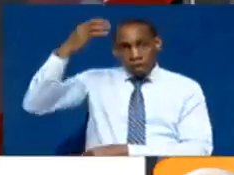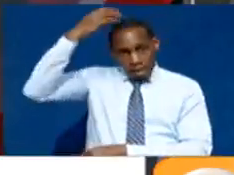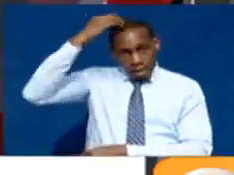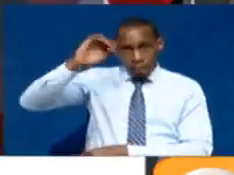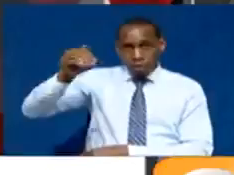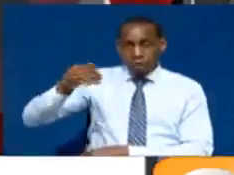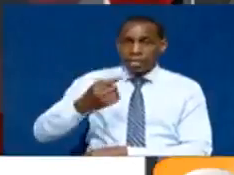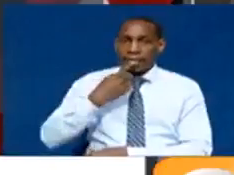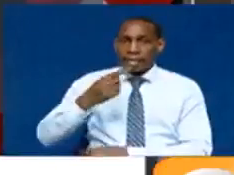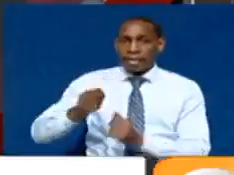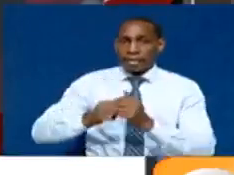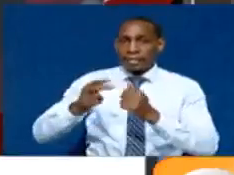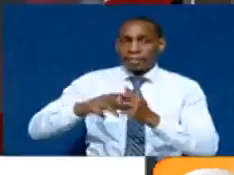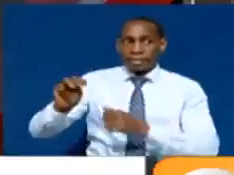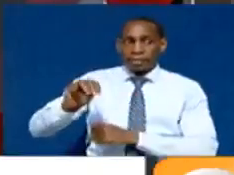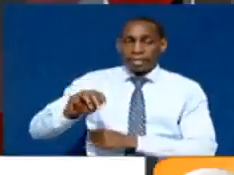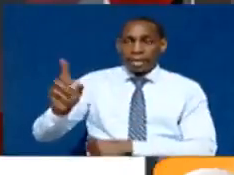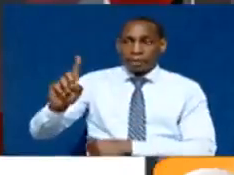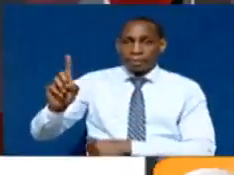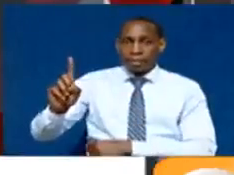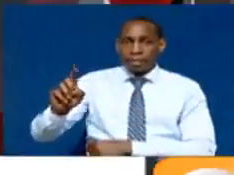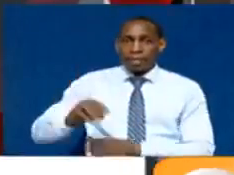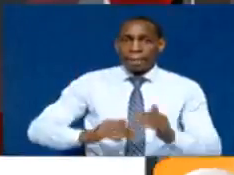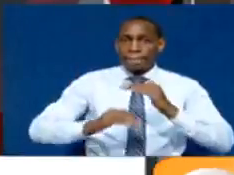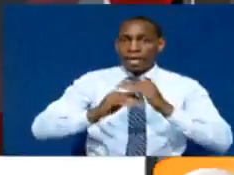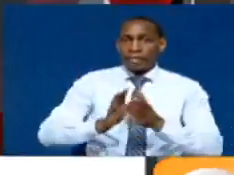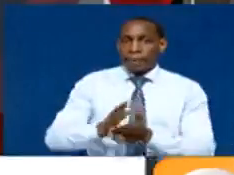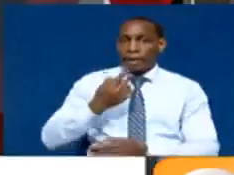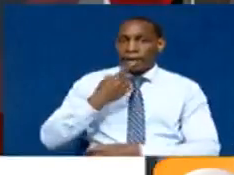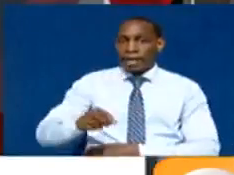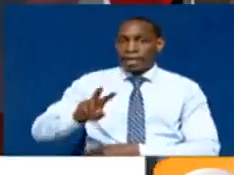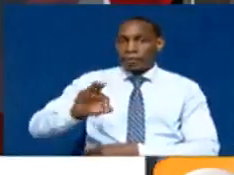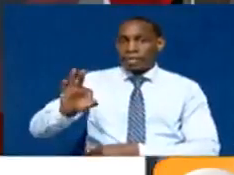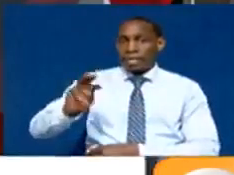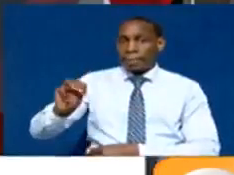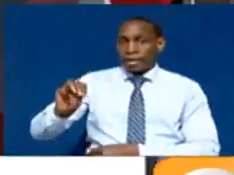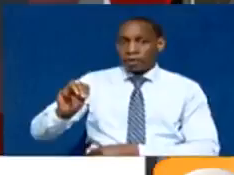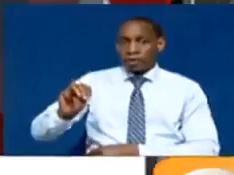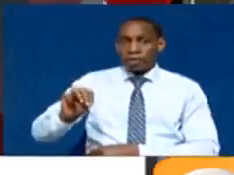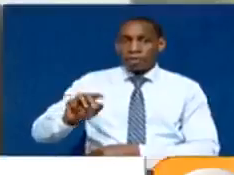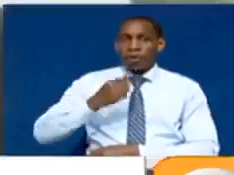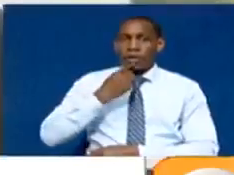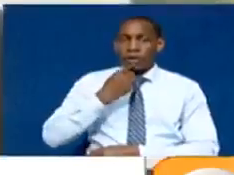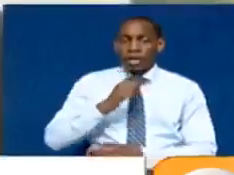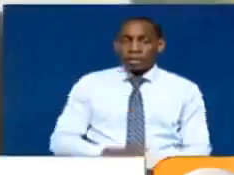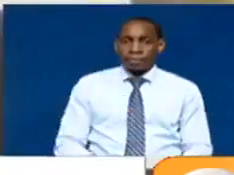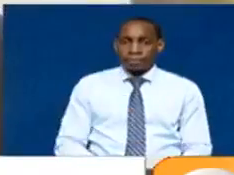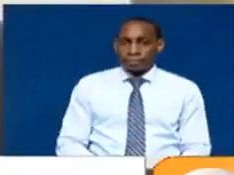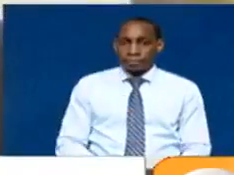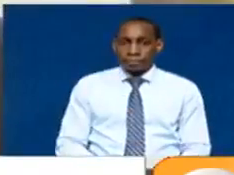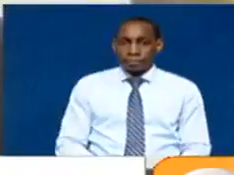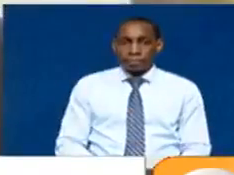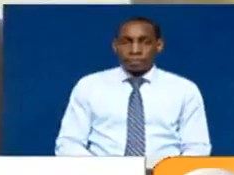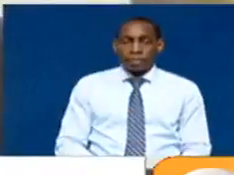Lamu County, 117 million shillings in Nairobi, and a maximum of 123 million shillings in Turkana. Unfortunately,